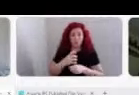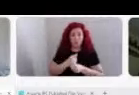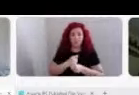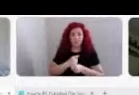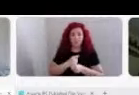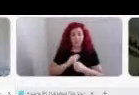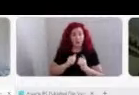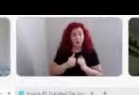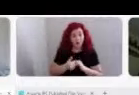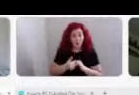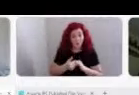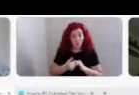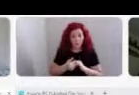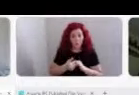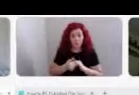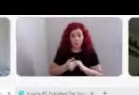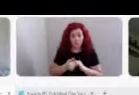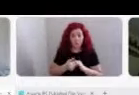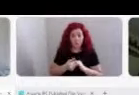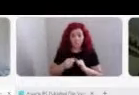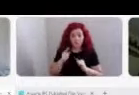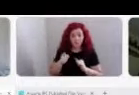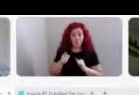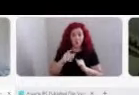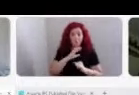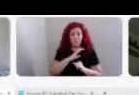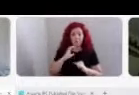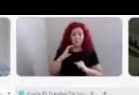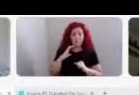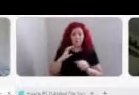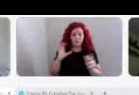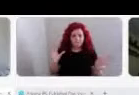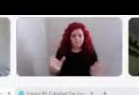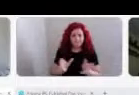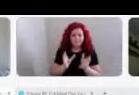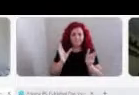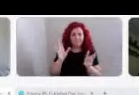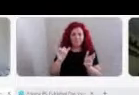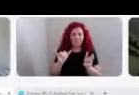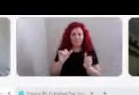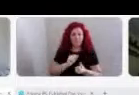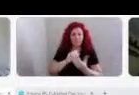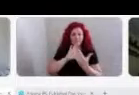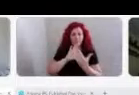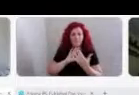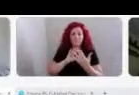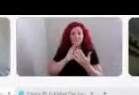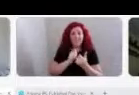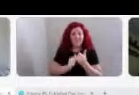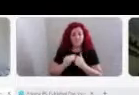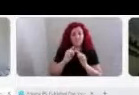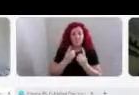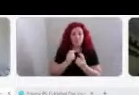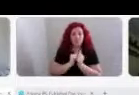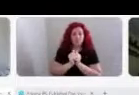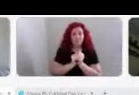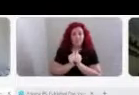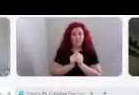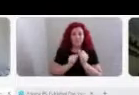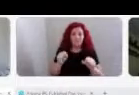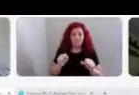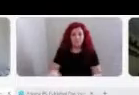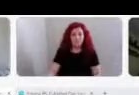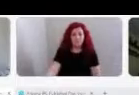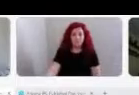the way for you as the commission to foster this is to make each district as competitive as possible